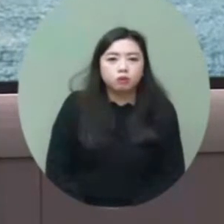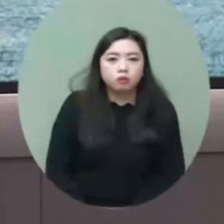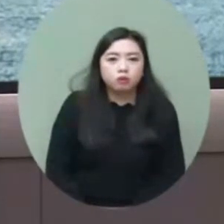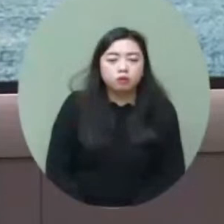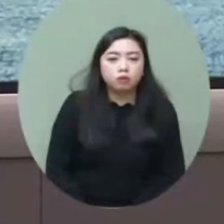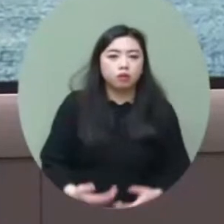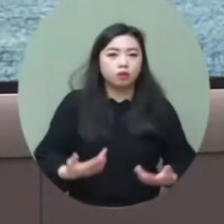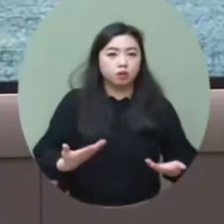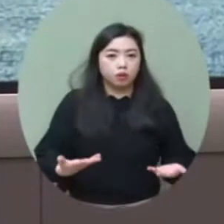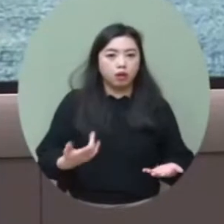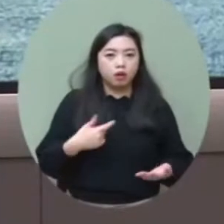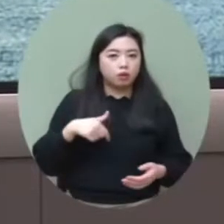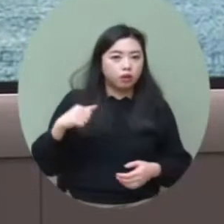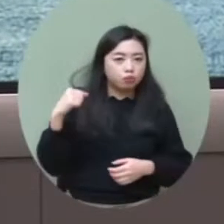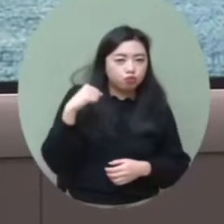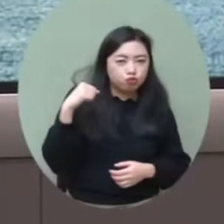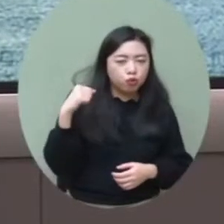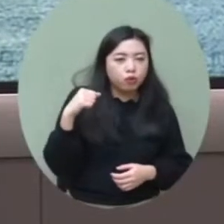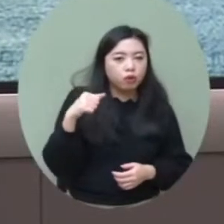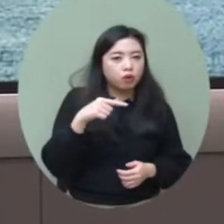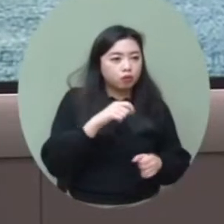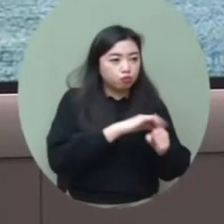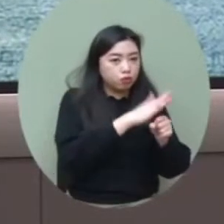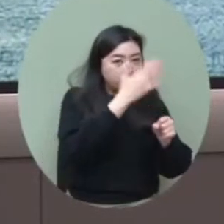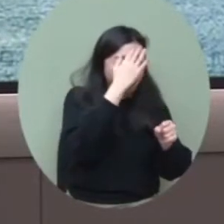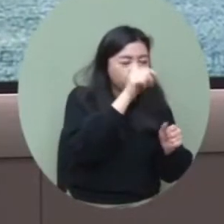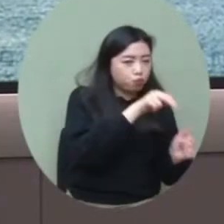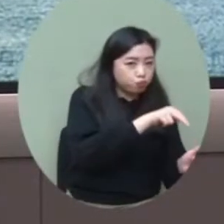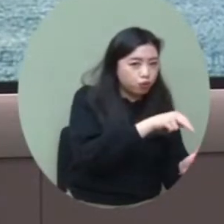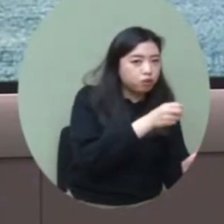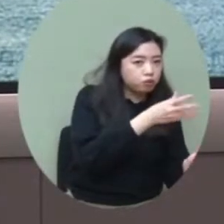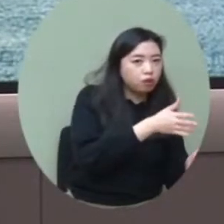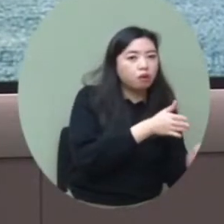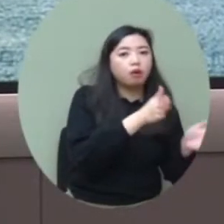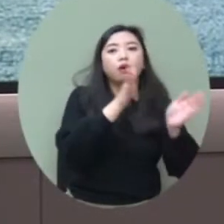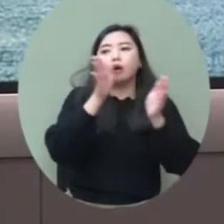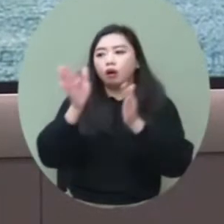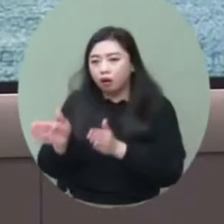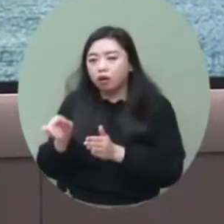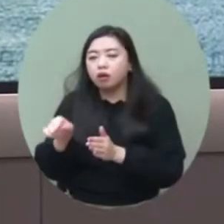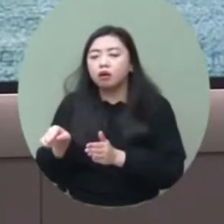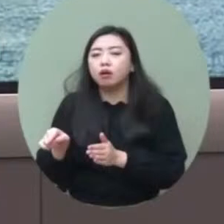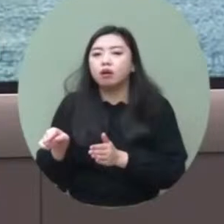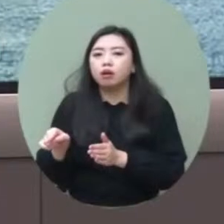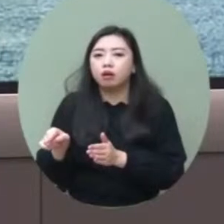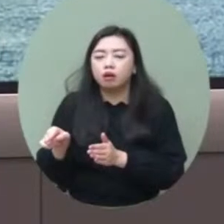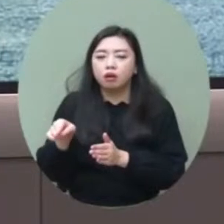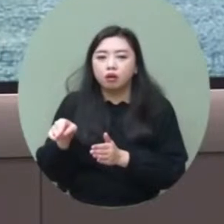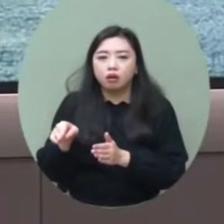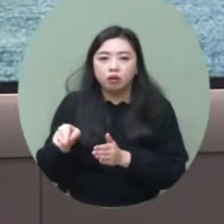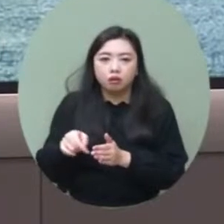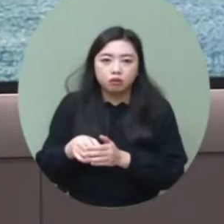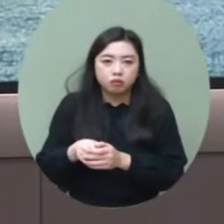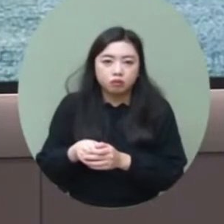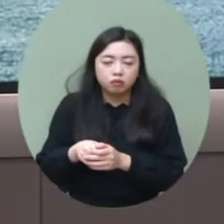receiving treatment at the HA. So apart from doing our best to take care of COVID-19 patients,